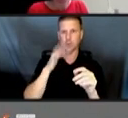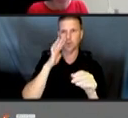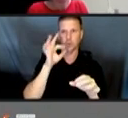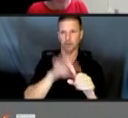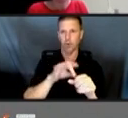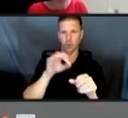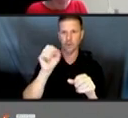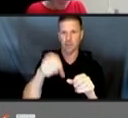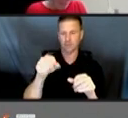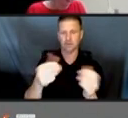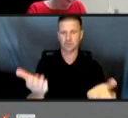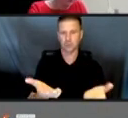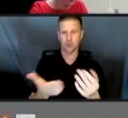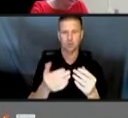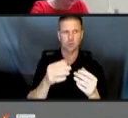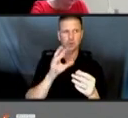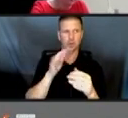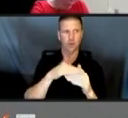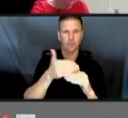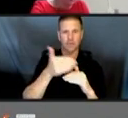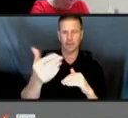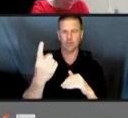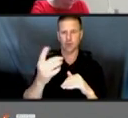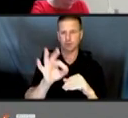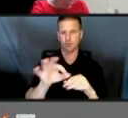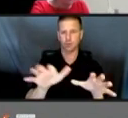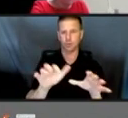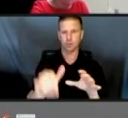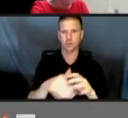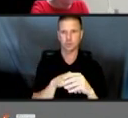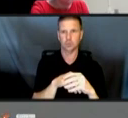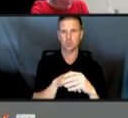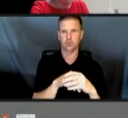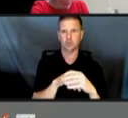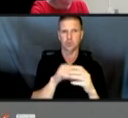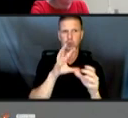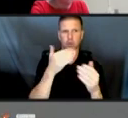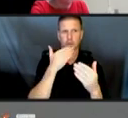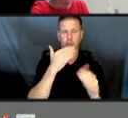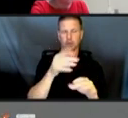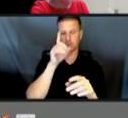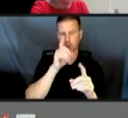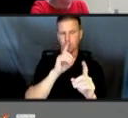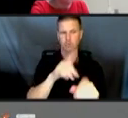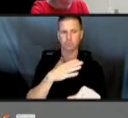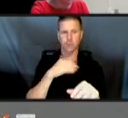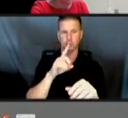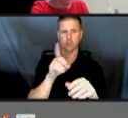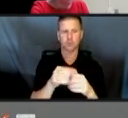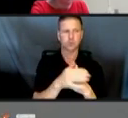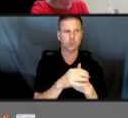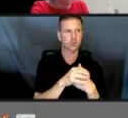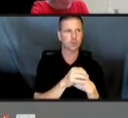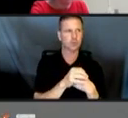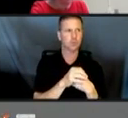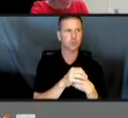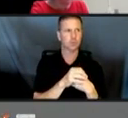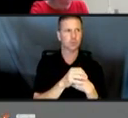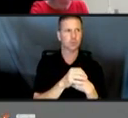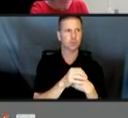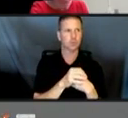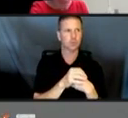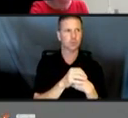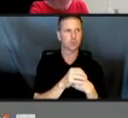here. And on the next one, if you'll do that. And thank you for answering my questions. I appreciate it.